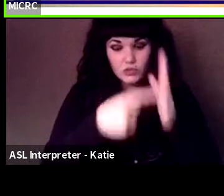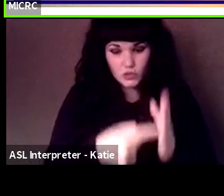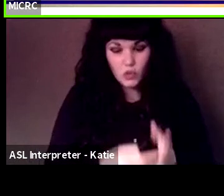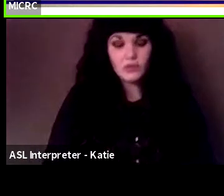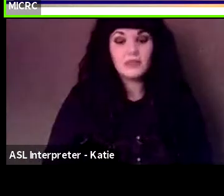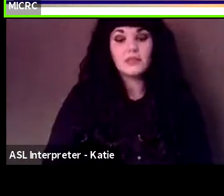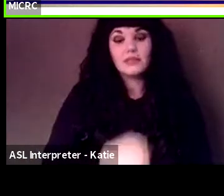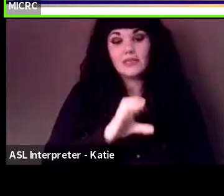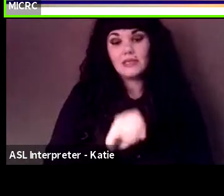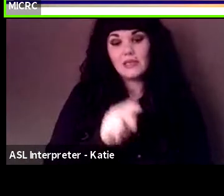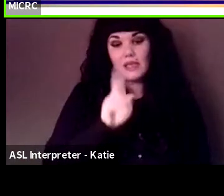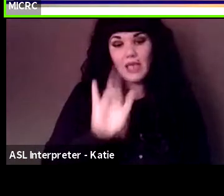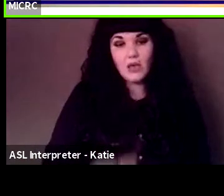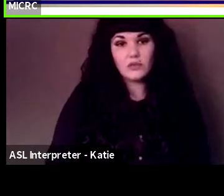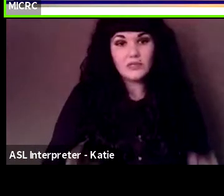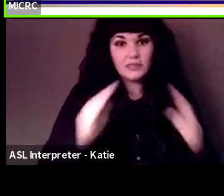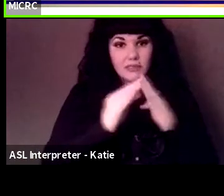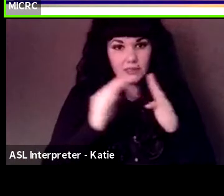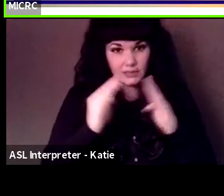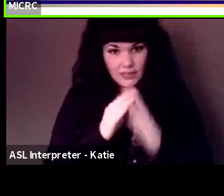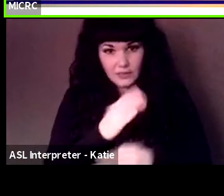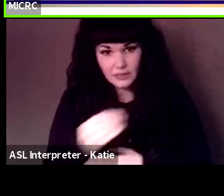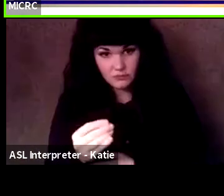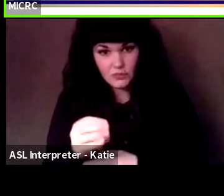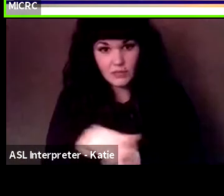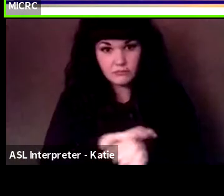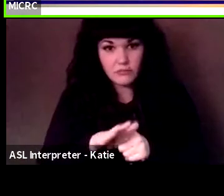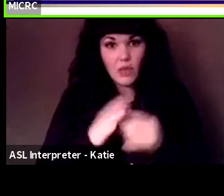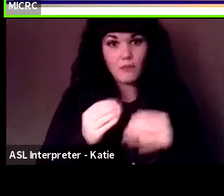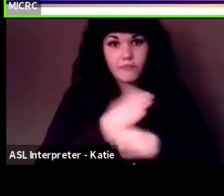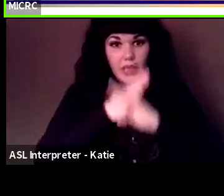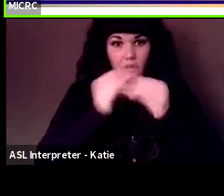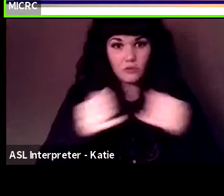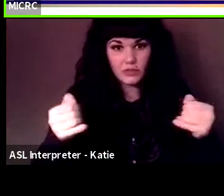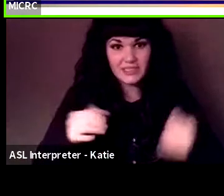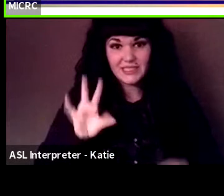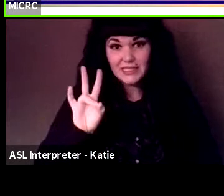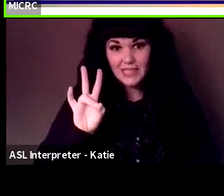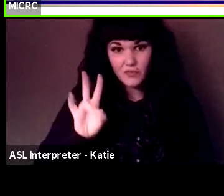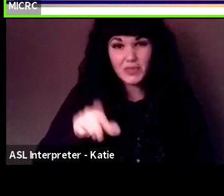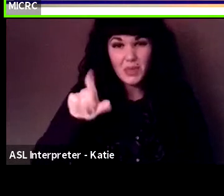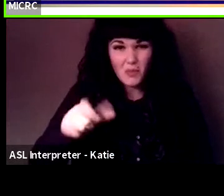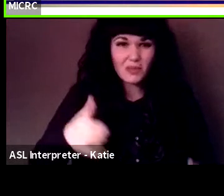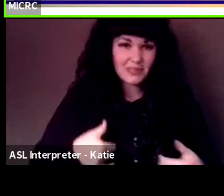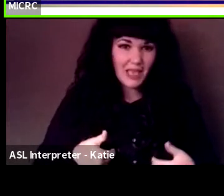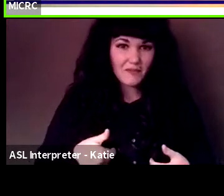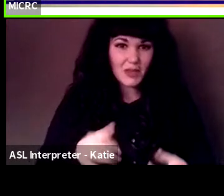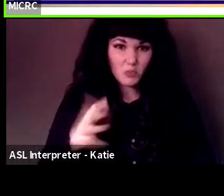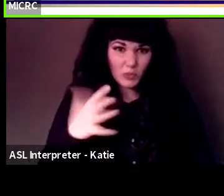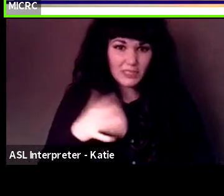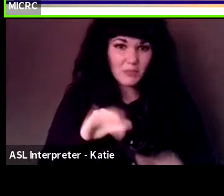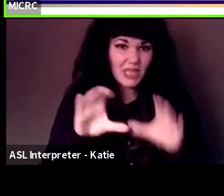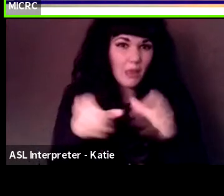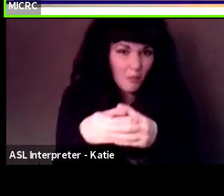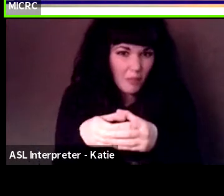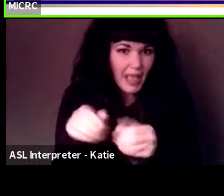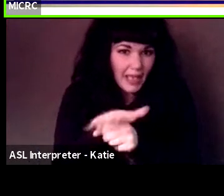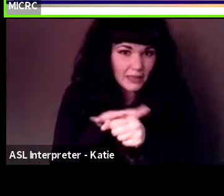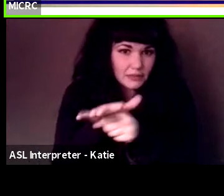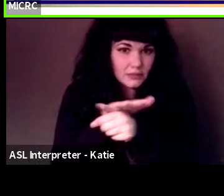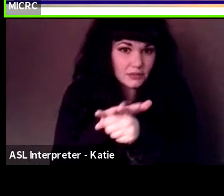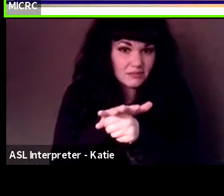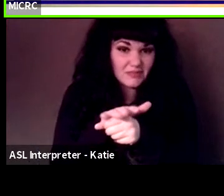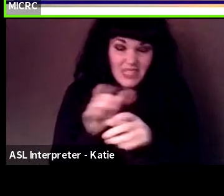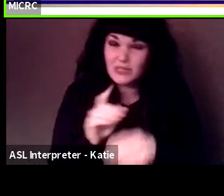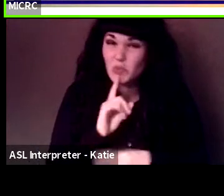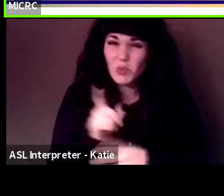boundaries. And 7th, the districts must be reasonably compact. It's a tall order. The commissioners are committed to the goal of